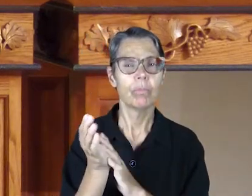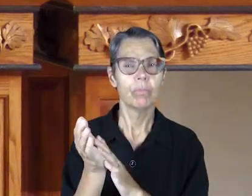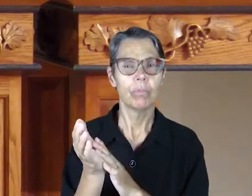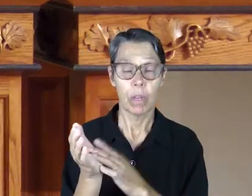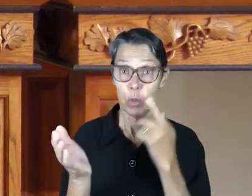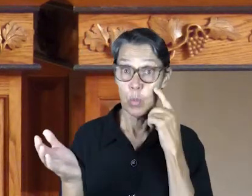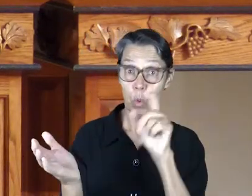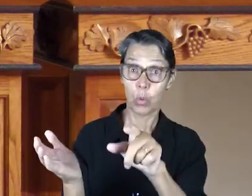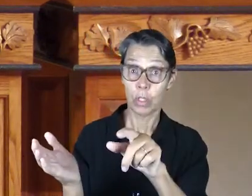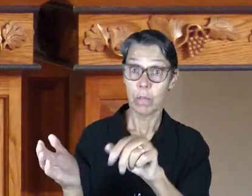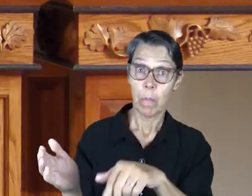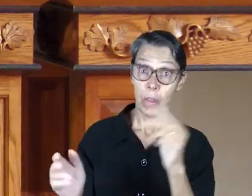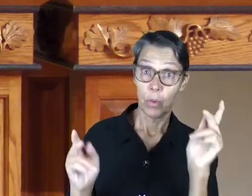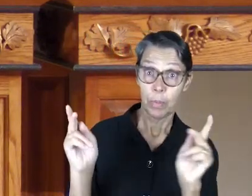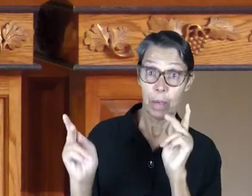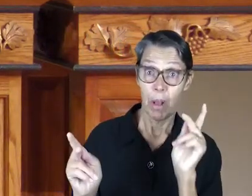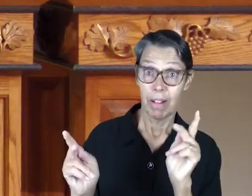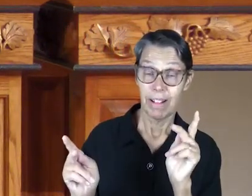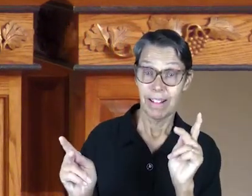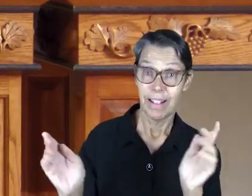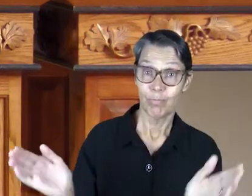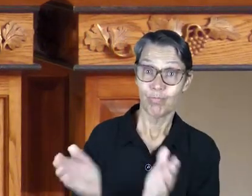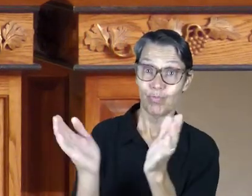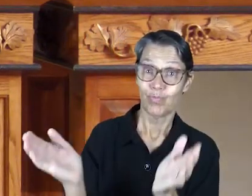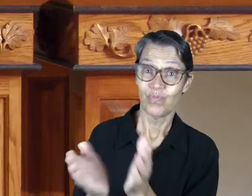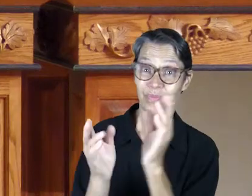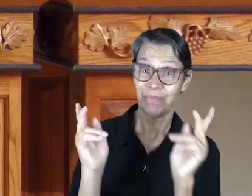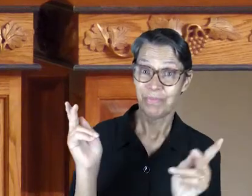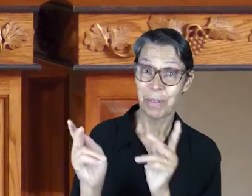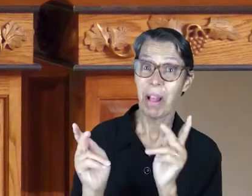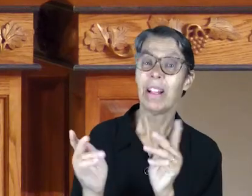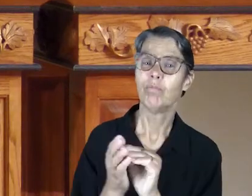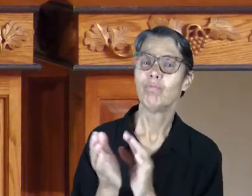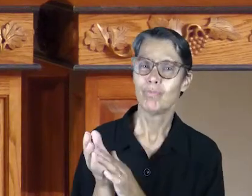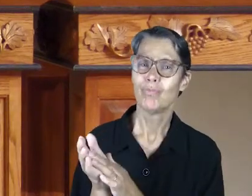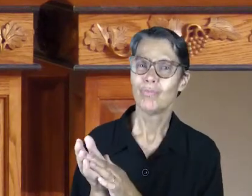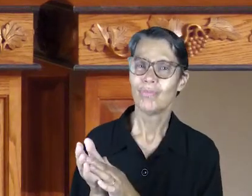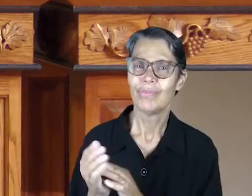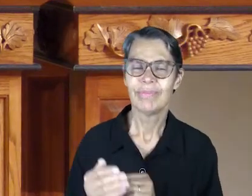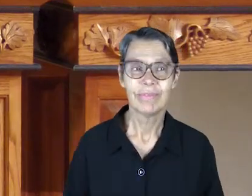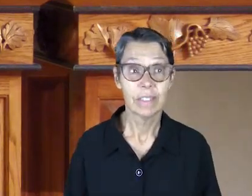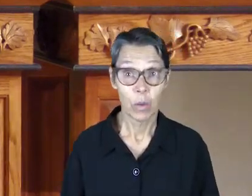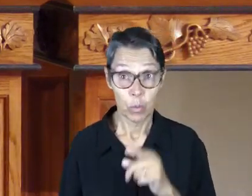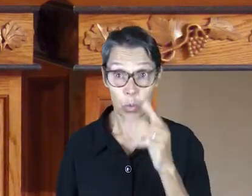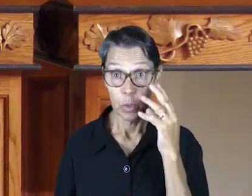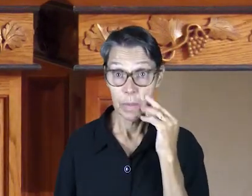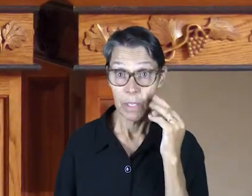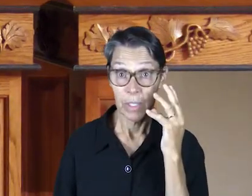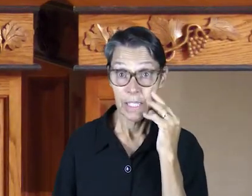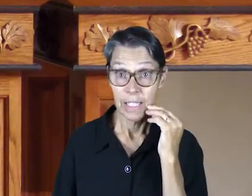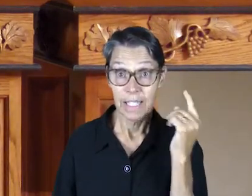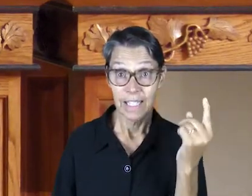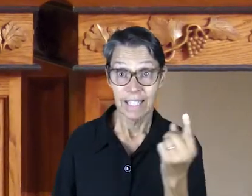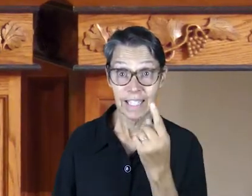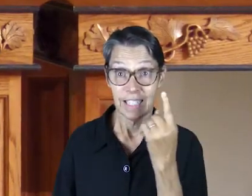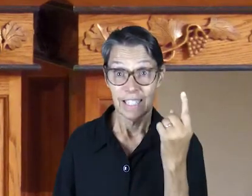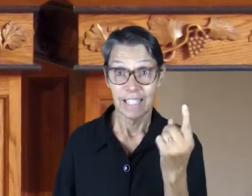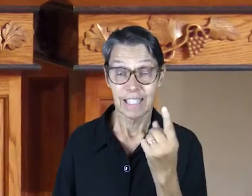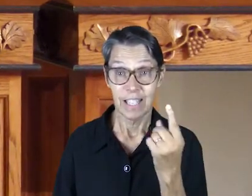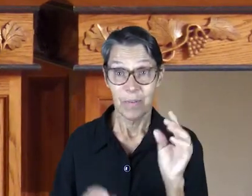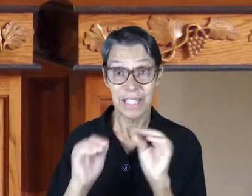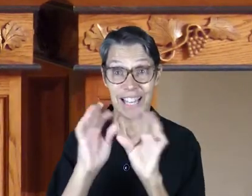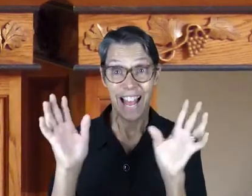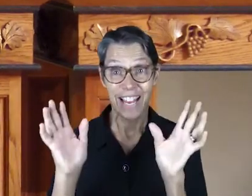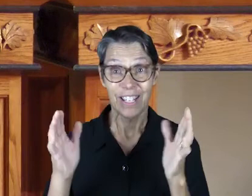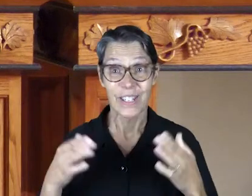see other people enhancing the life of someone else, when you experience someone else's light, their